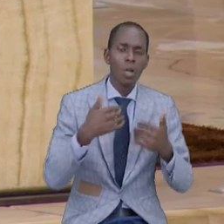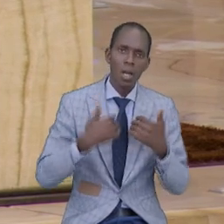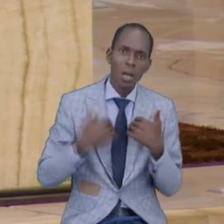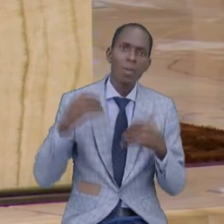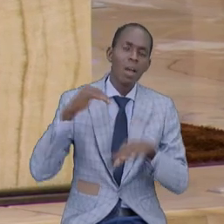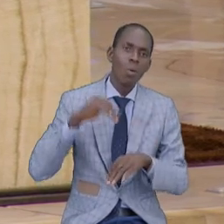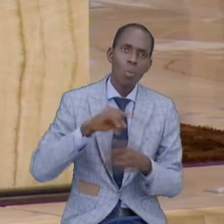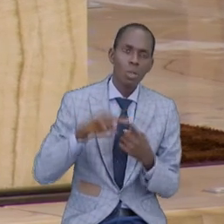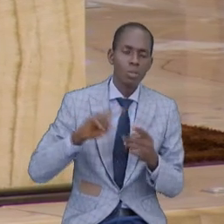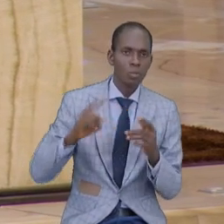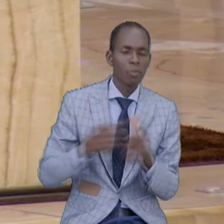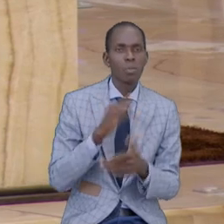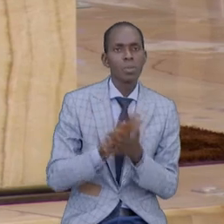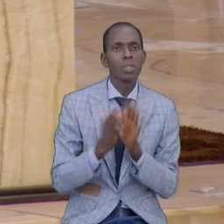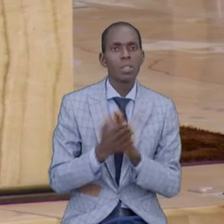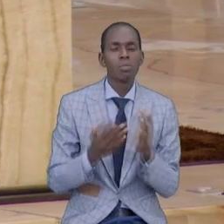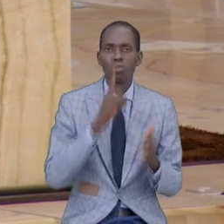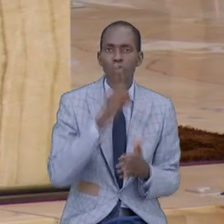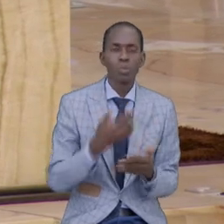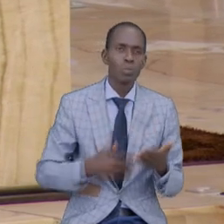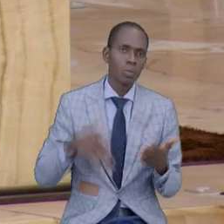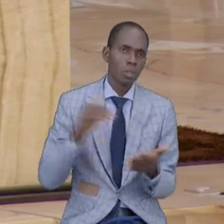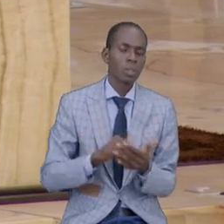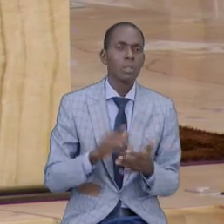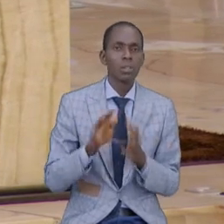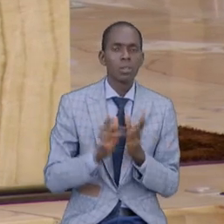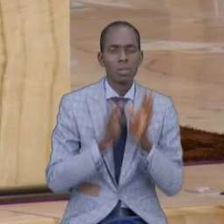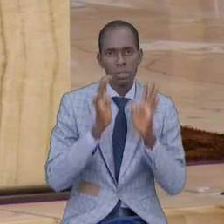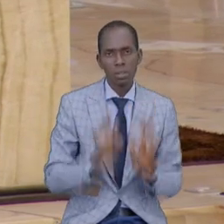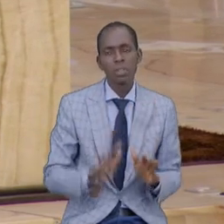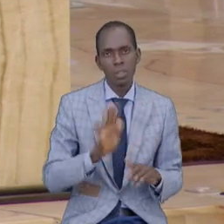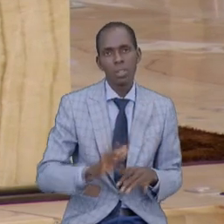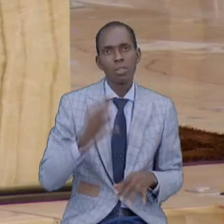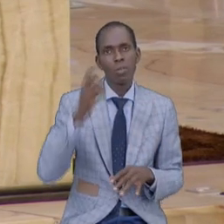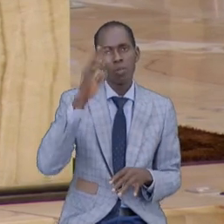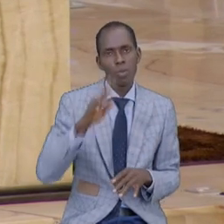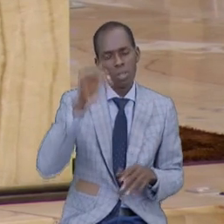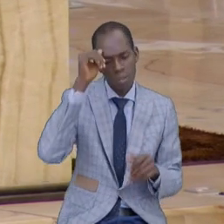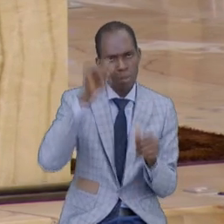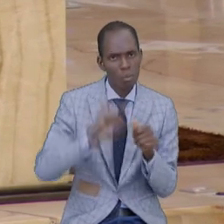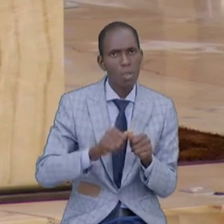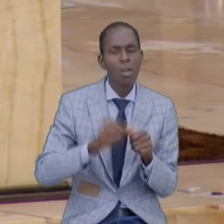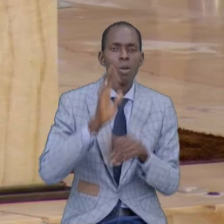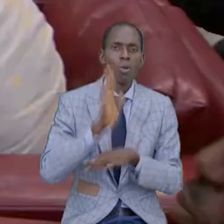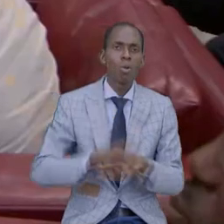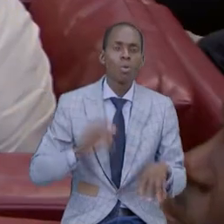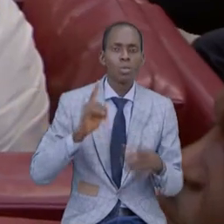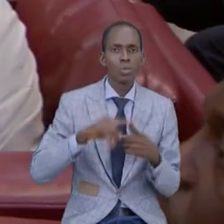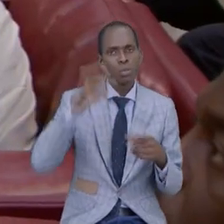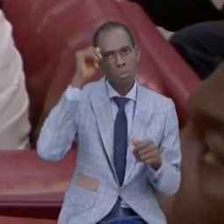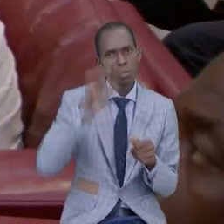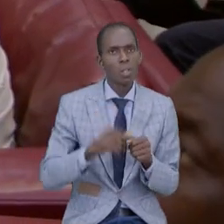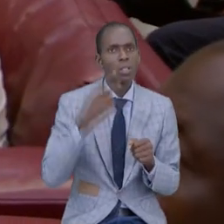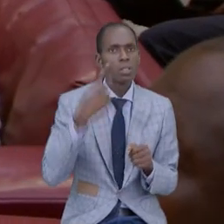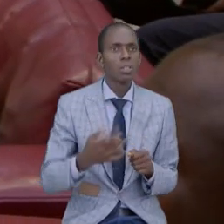a real child of God. Have you forgotten? Call to remembrance the former